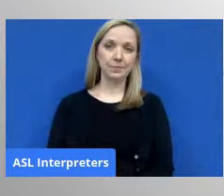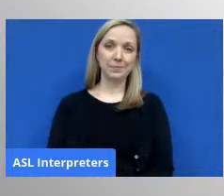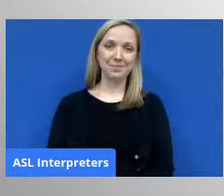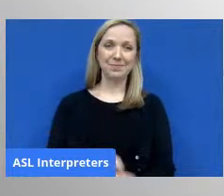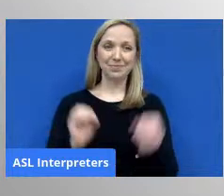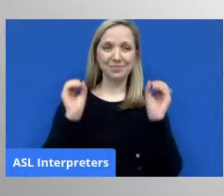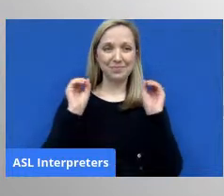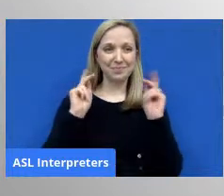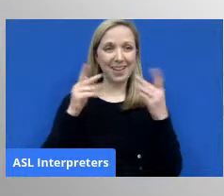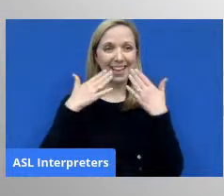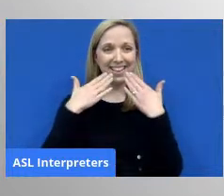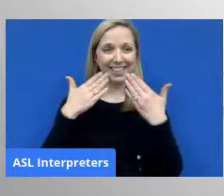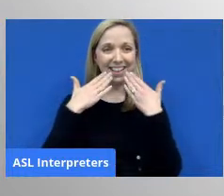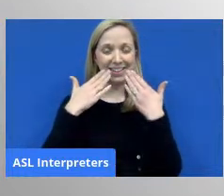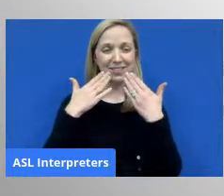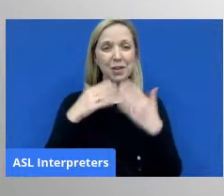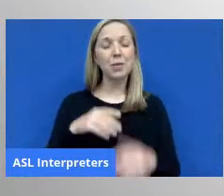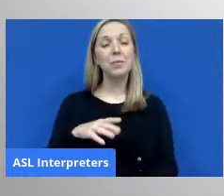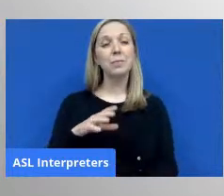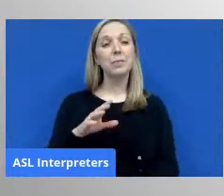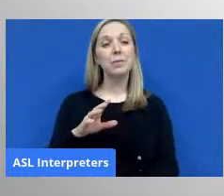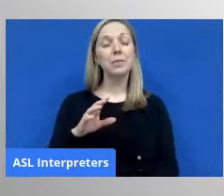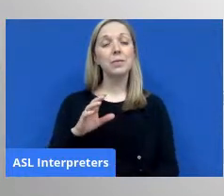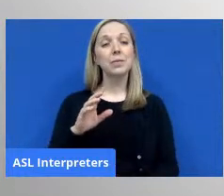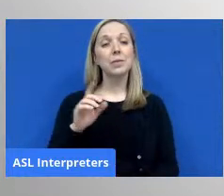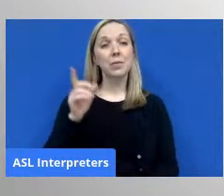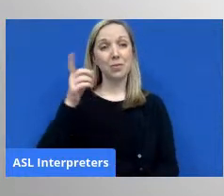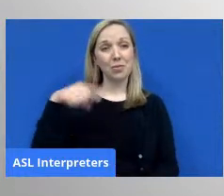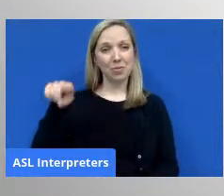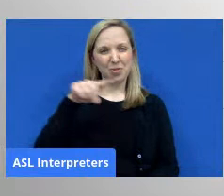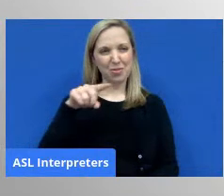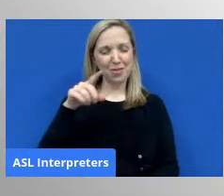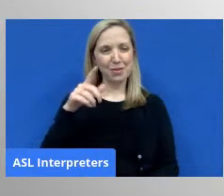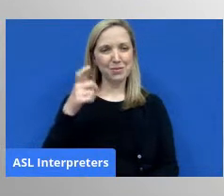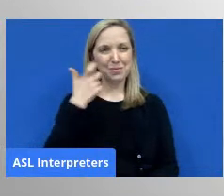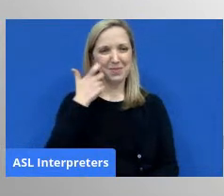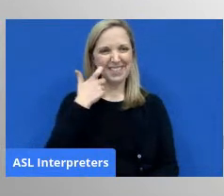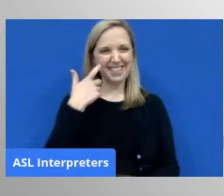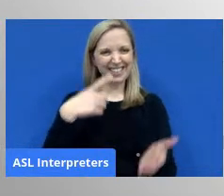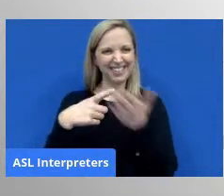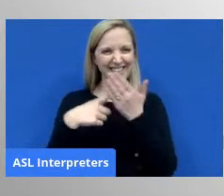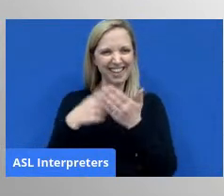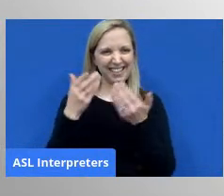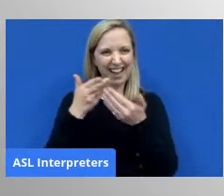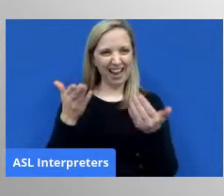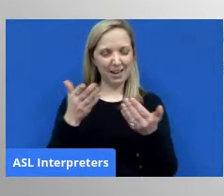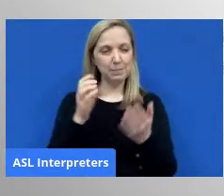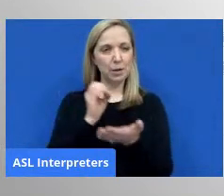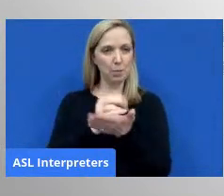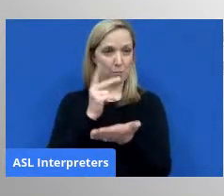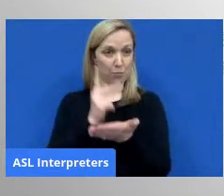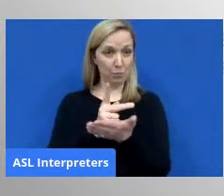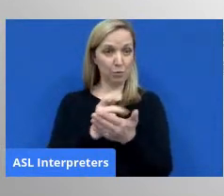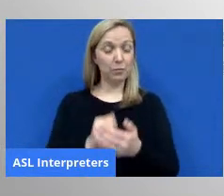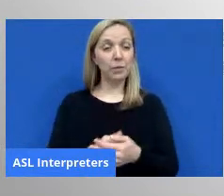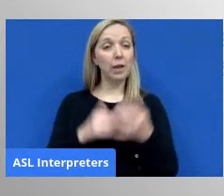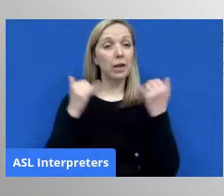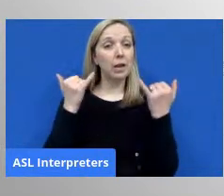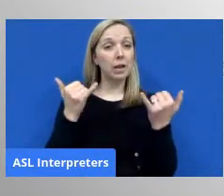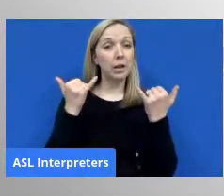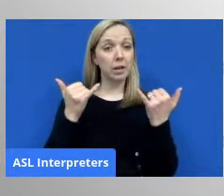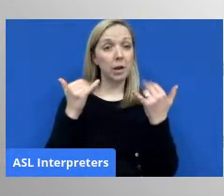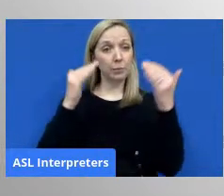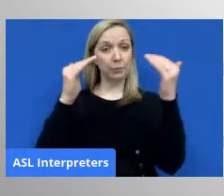Okay. Thank you. So those personnel items have been approved. We'll move forward to item